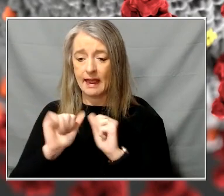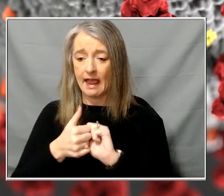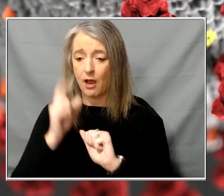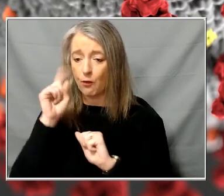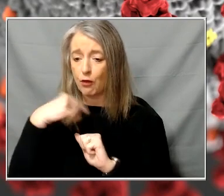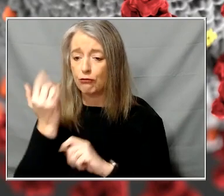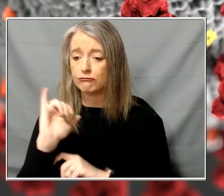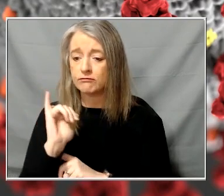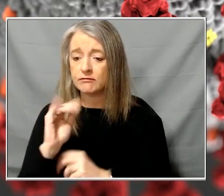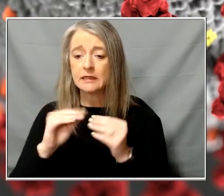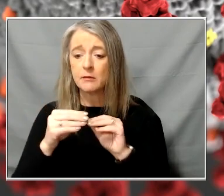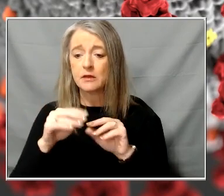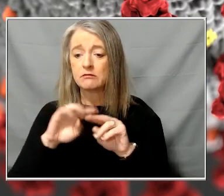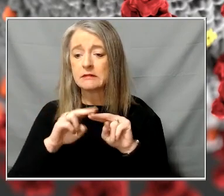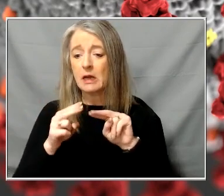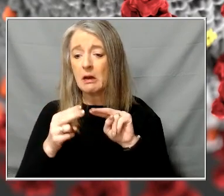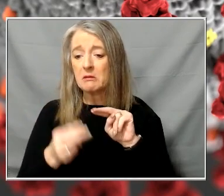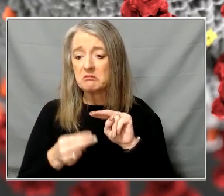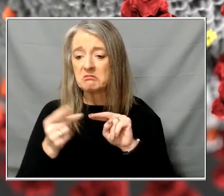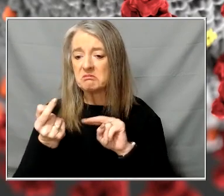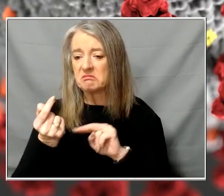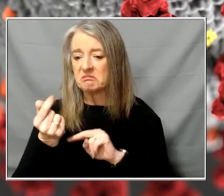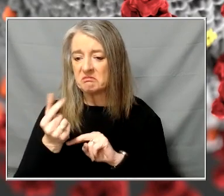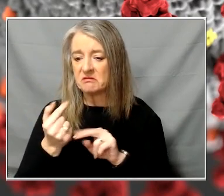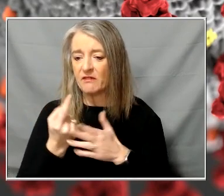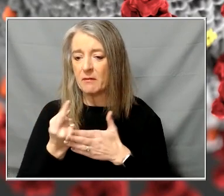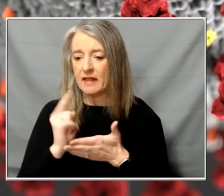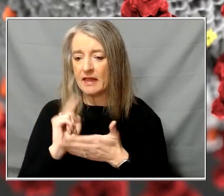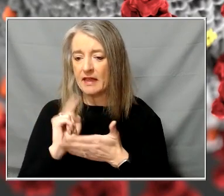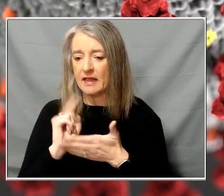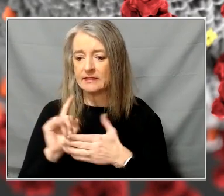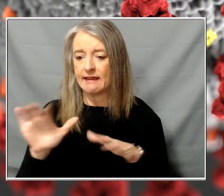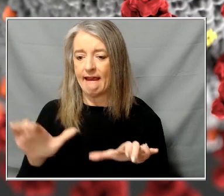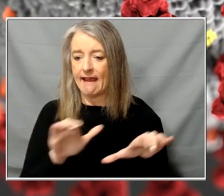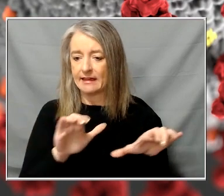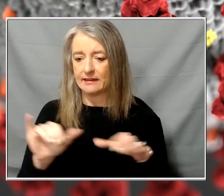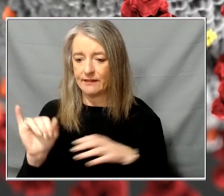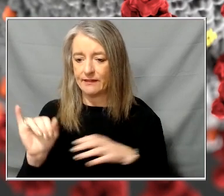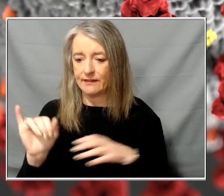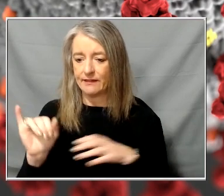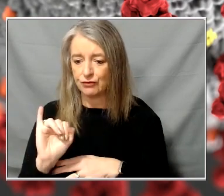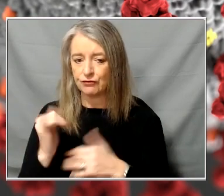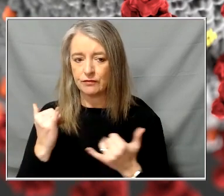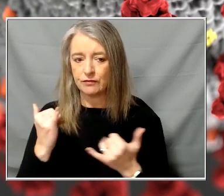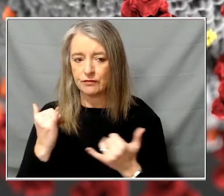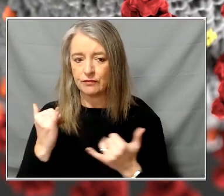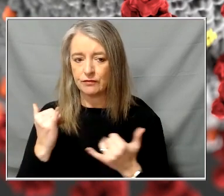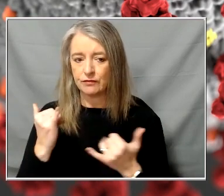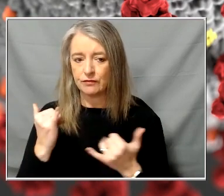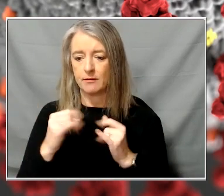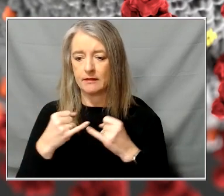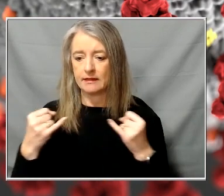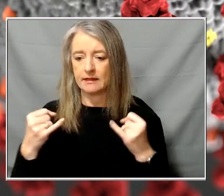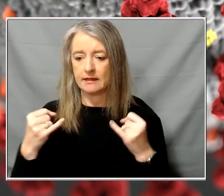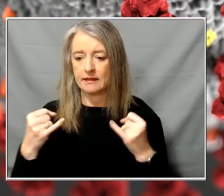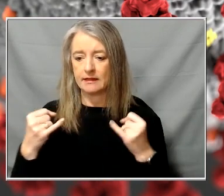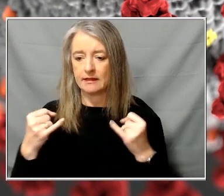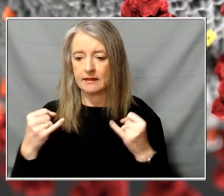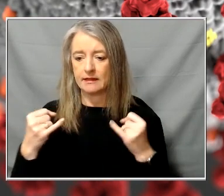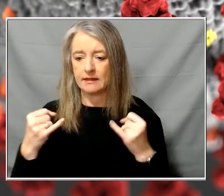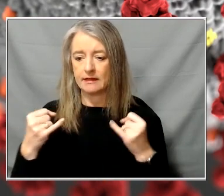right, we're going to have some questions for you here from our audience in just a moment, but let's check in with our COVID count. Dr. Dana Hawkinson, Medical Director of Infection Prevention and Control. With